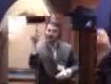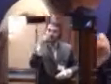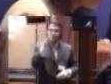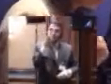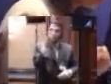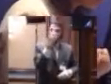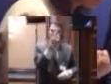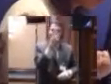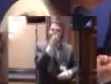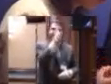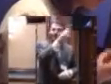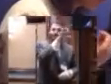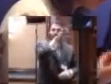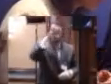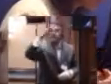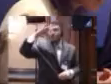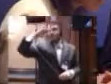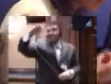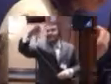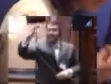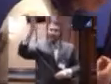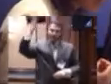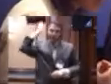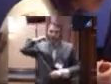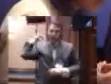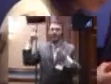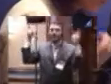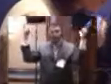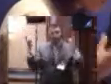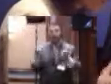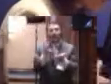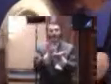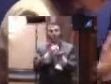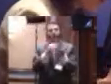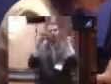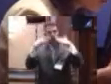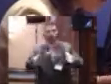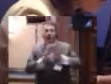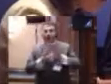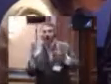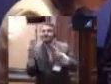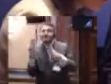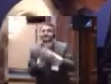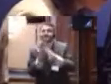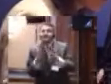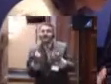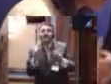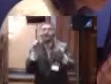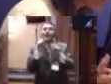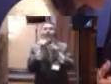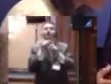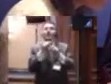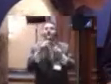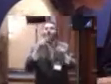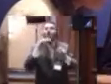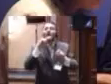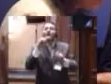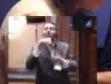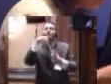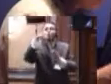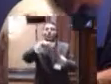meeting that led to what was called the Grote Skeer Minute, which was the start of this